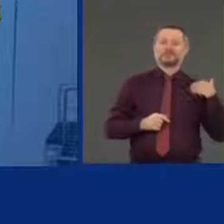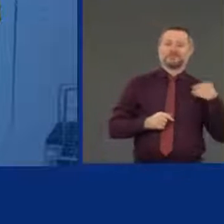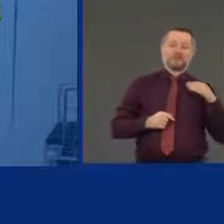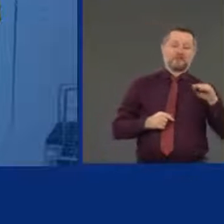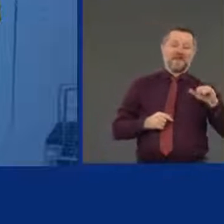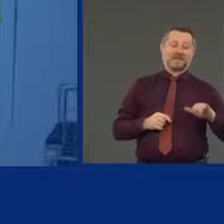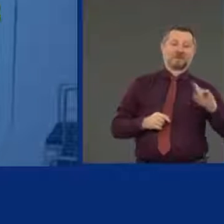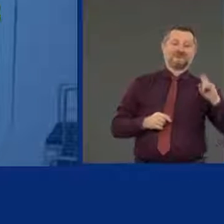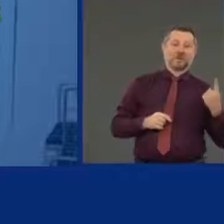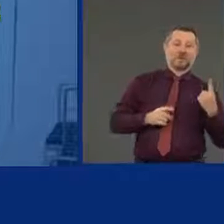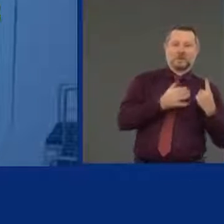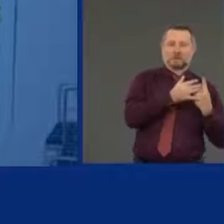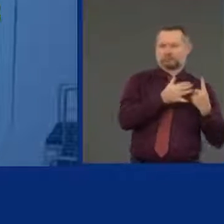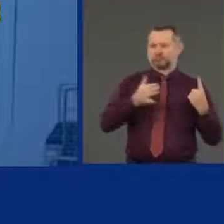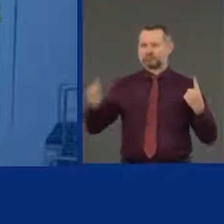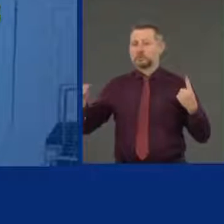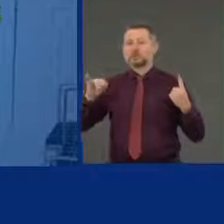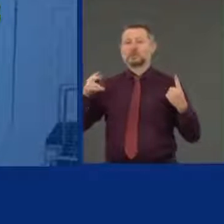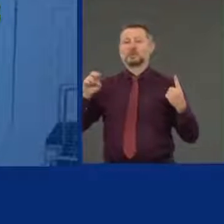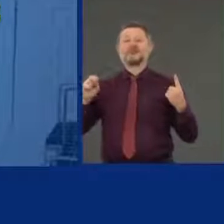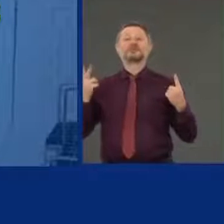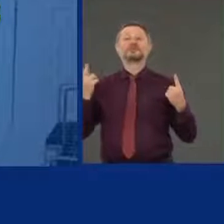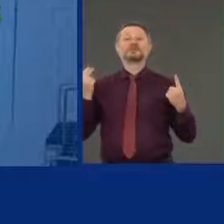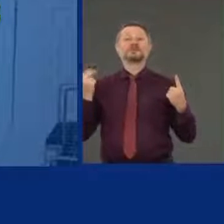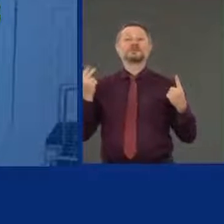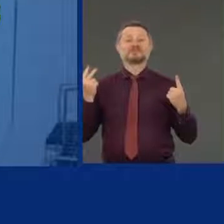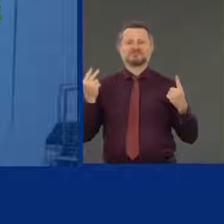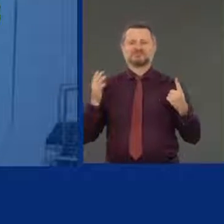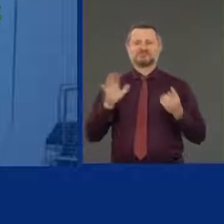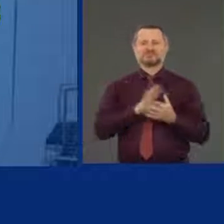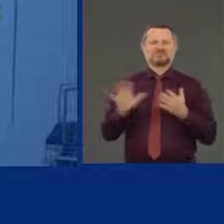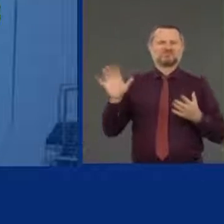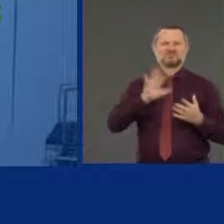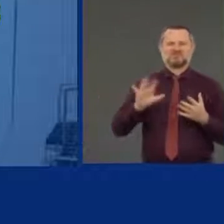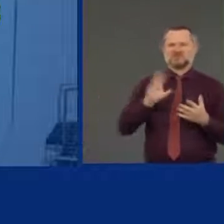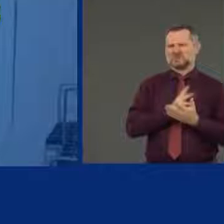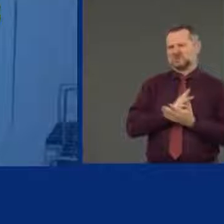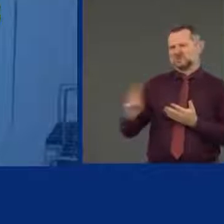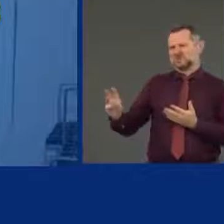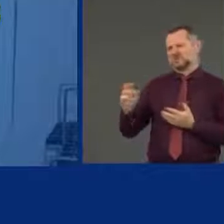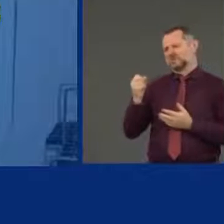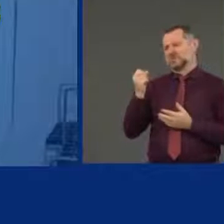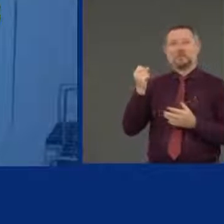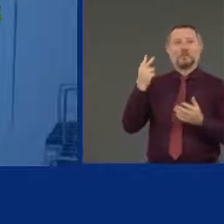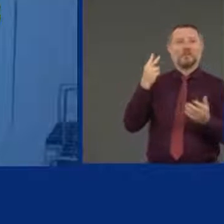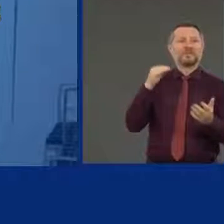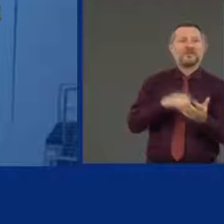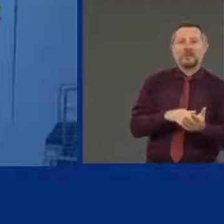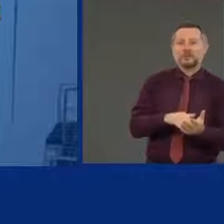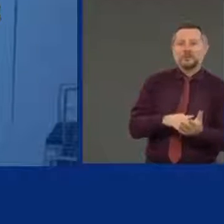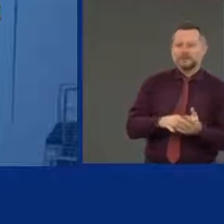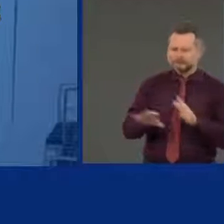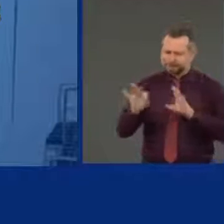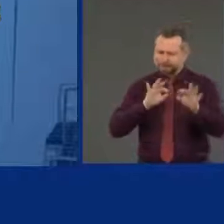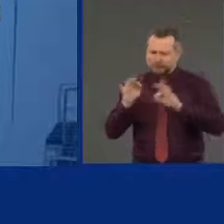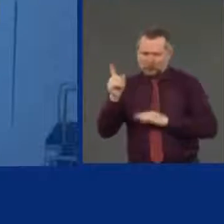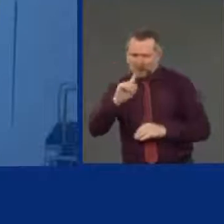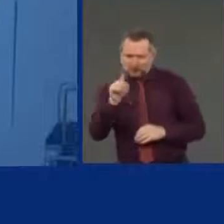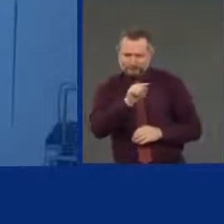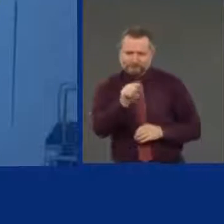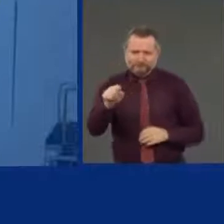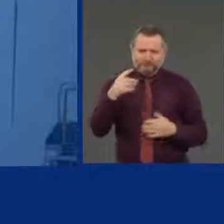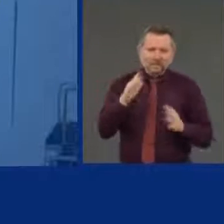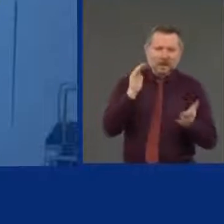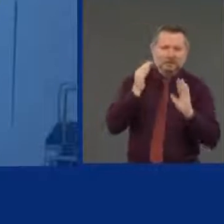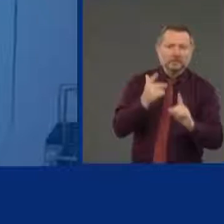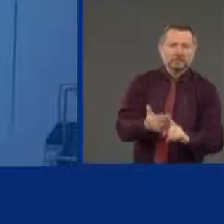6/13. So about 6 weeks, we did 12,000 samples to see where we are today versus where we were